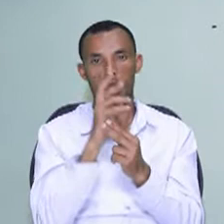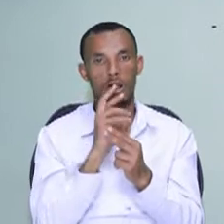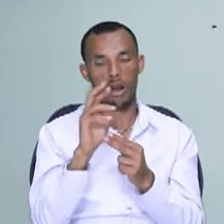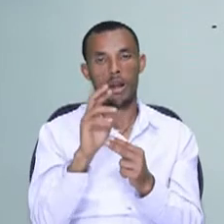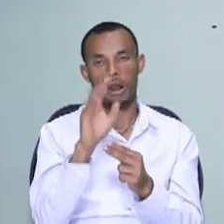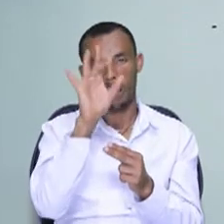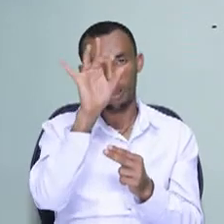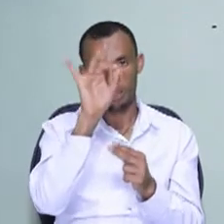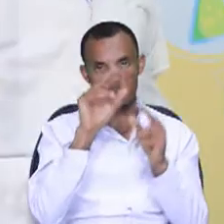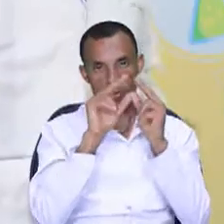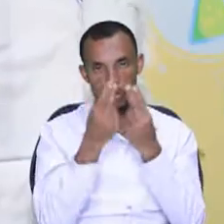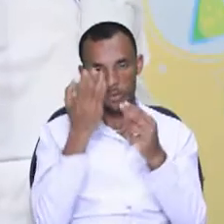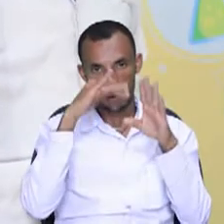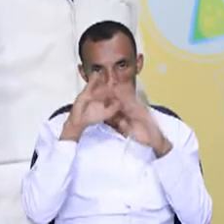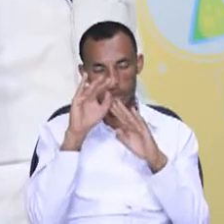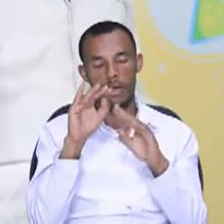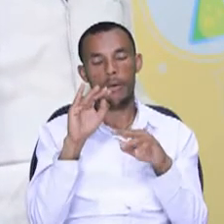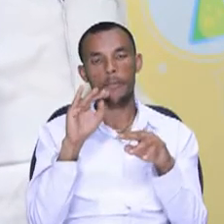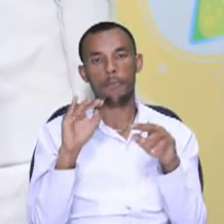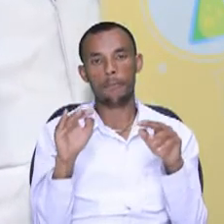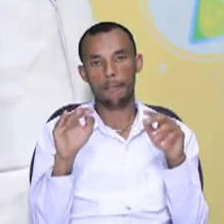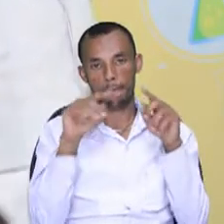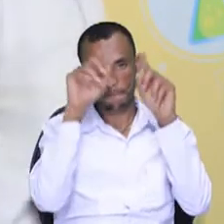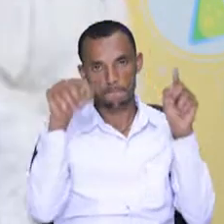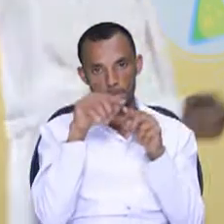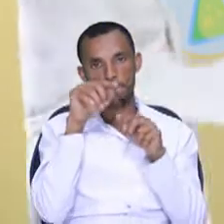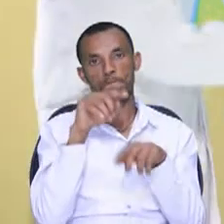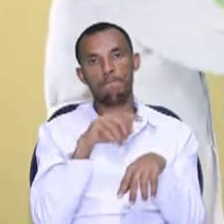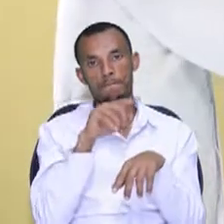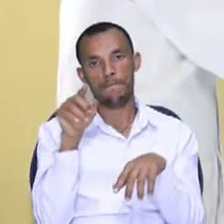are 8 main groups in the periodic table.